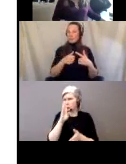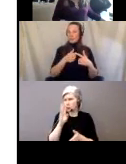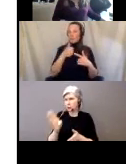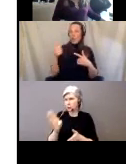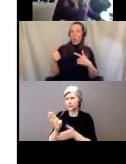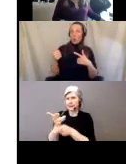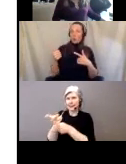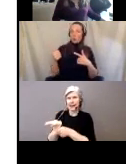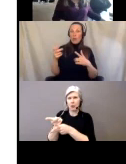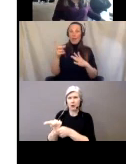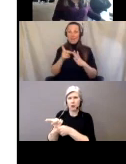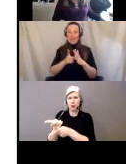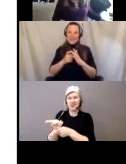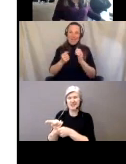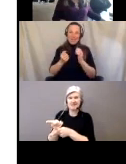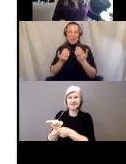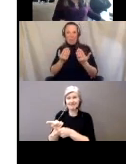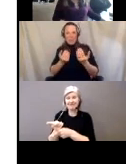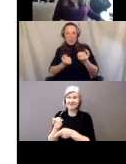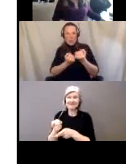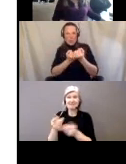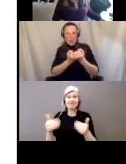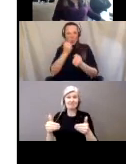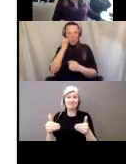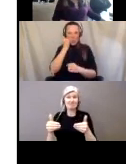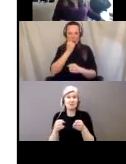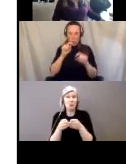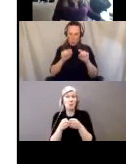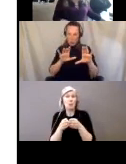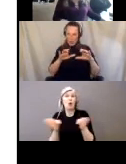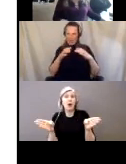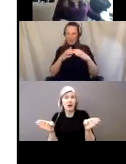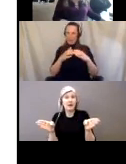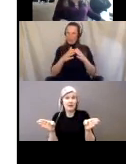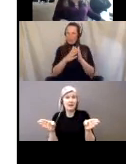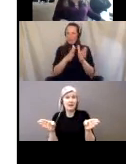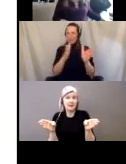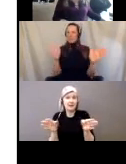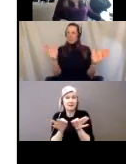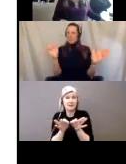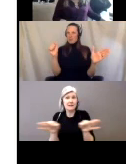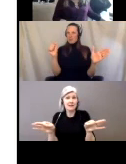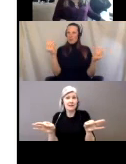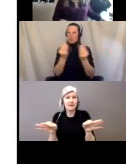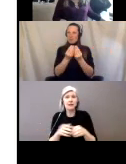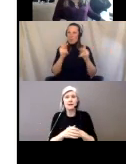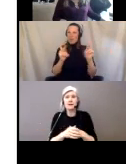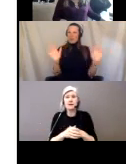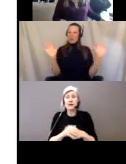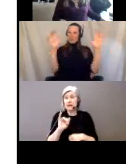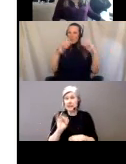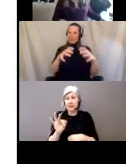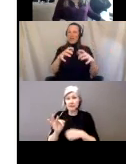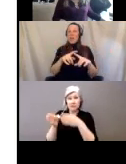that's a pretty broad category of people. So perhaps the individual with a